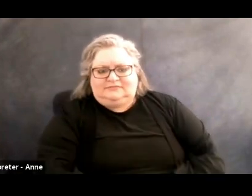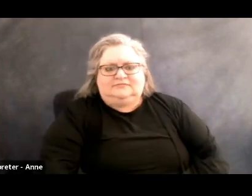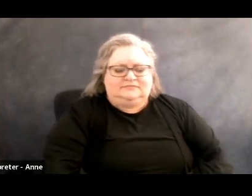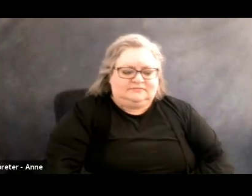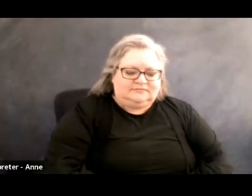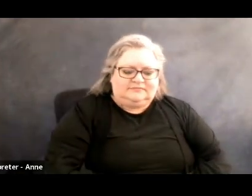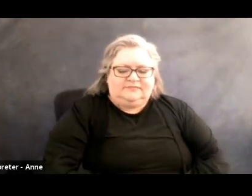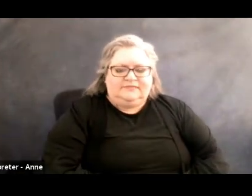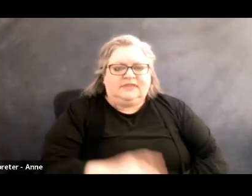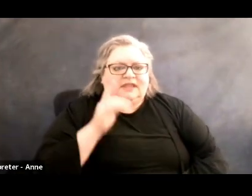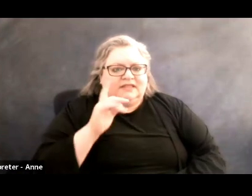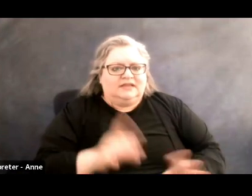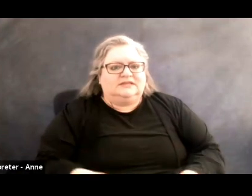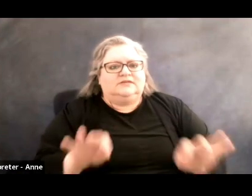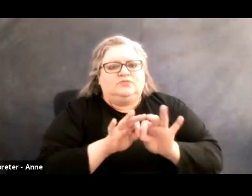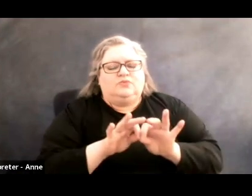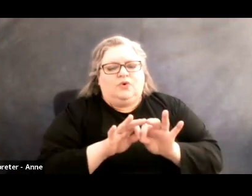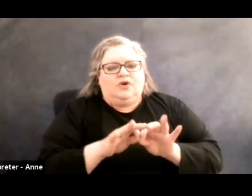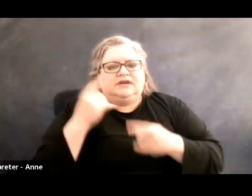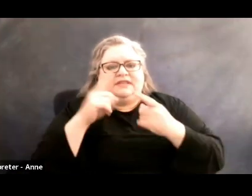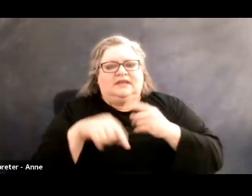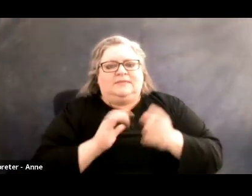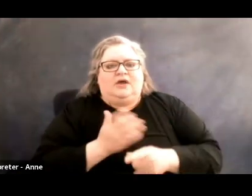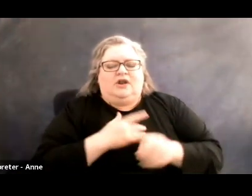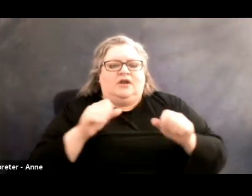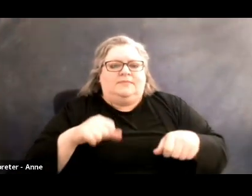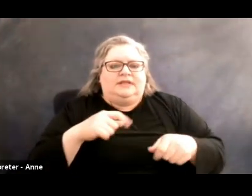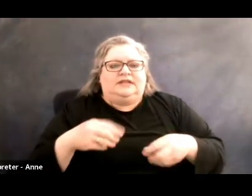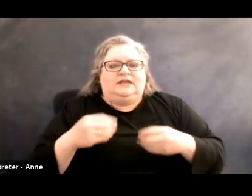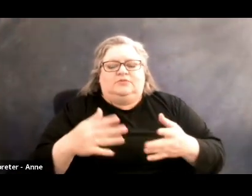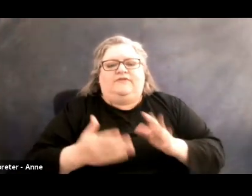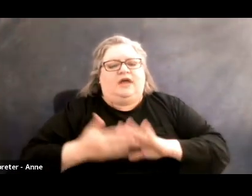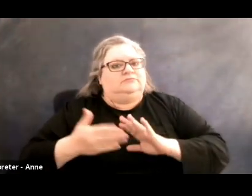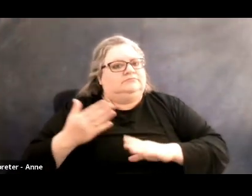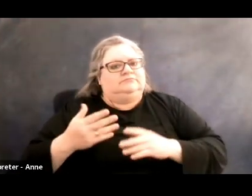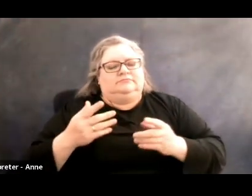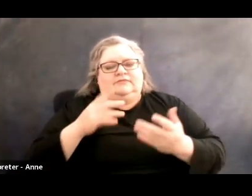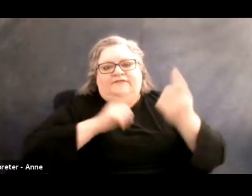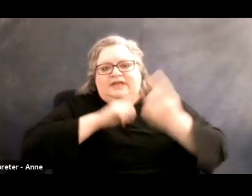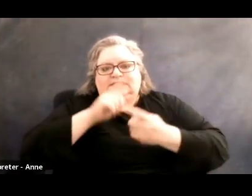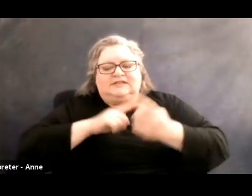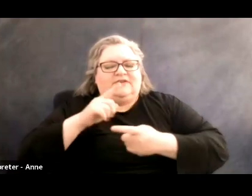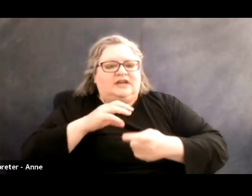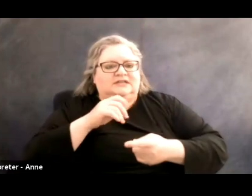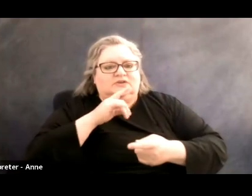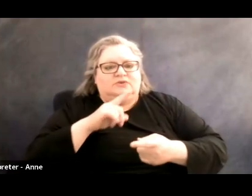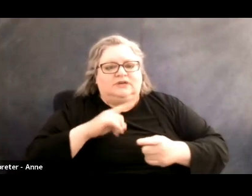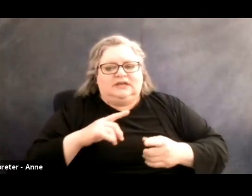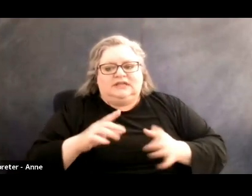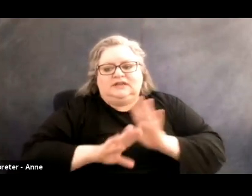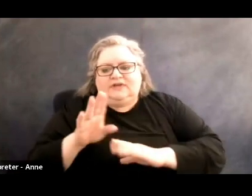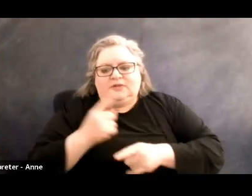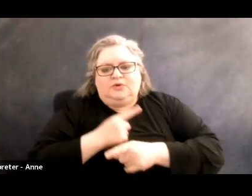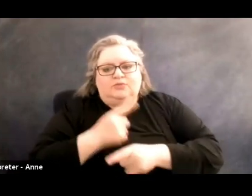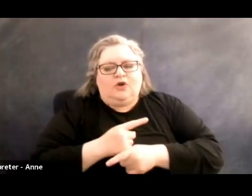I think it's also important to really think about our ability to provide rapid face-to-face and really develop